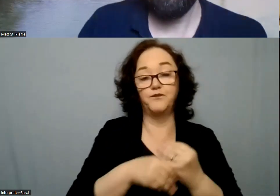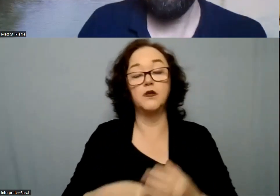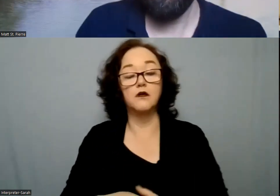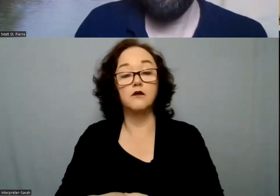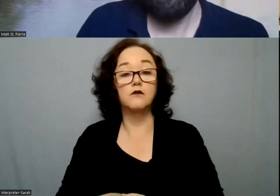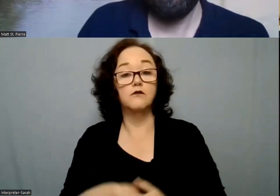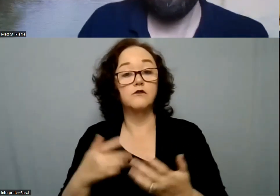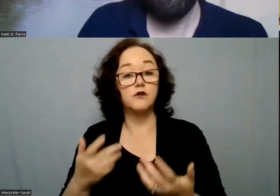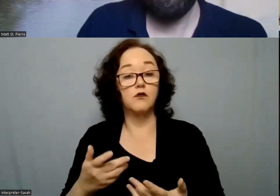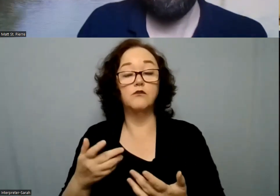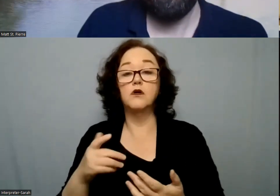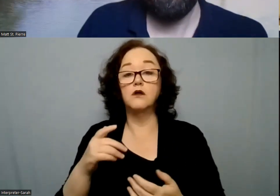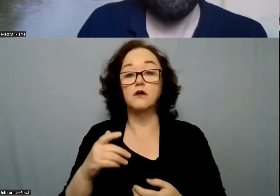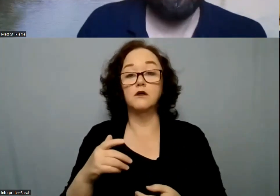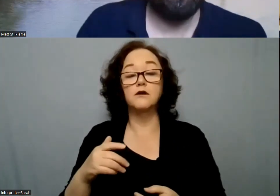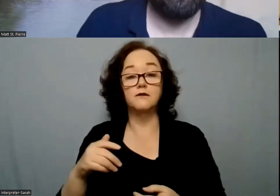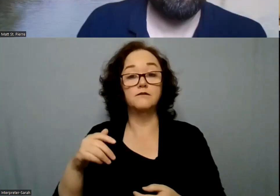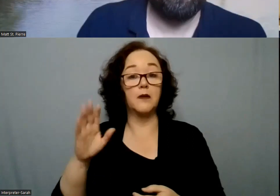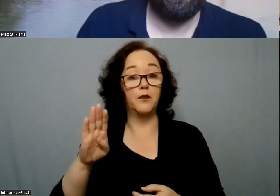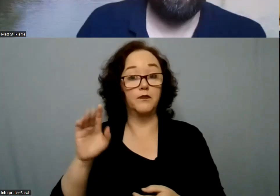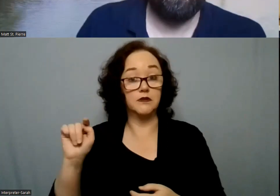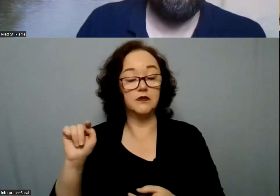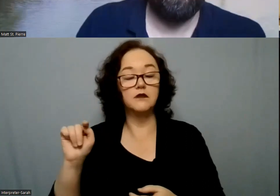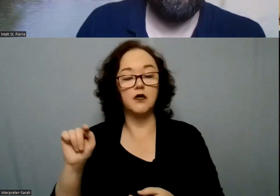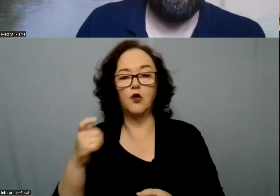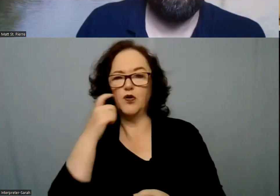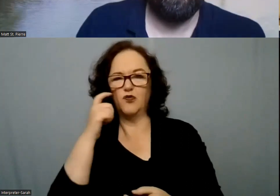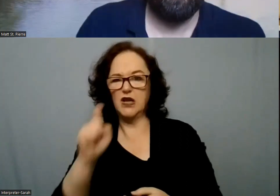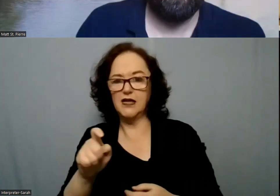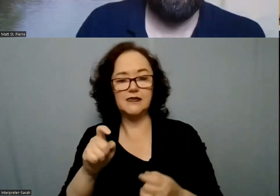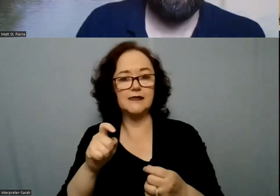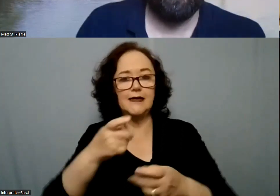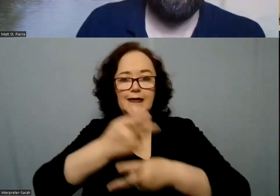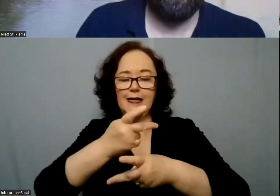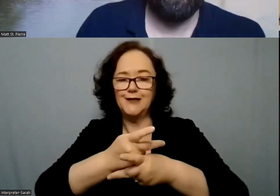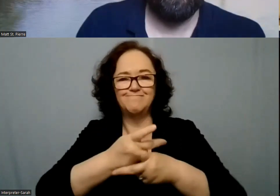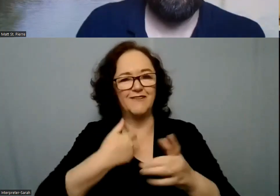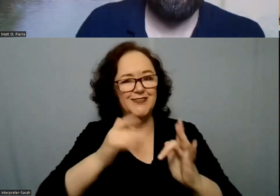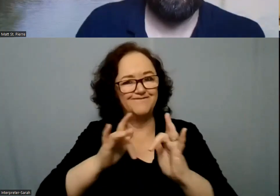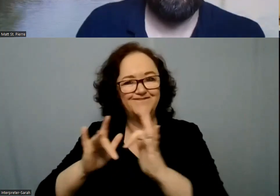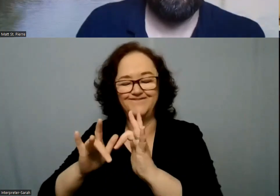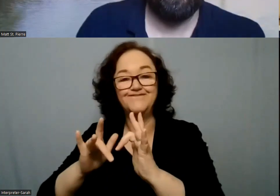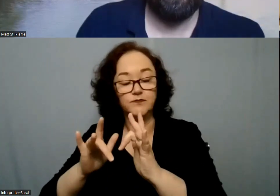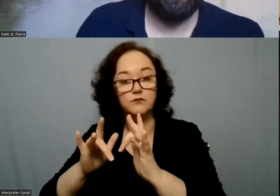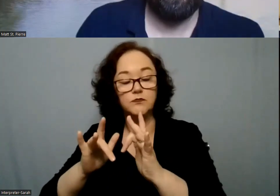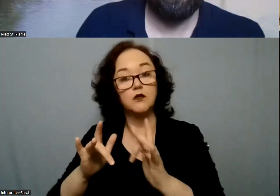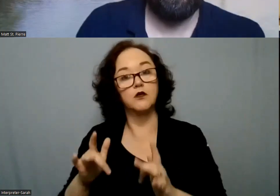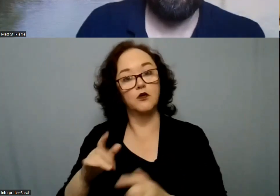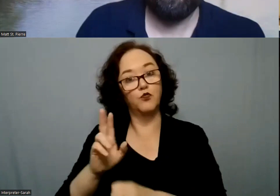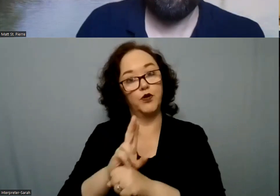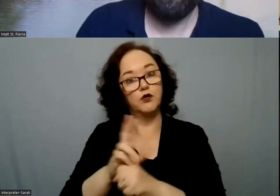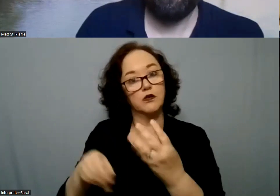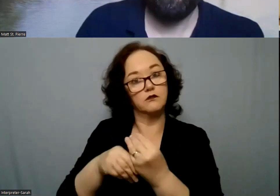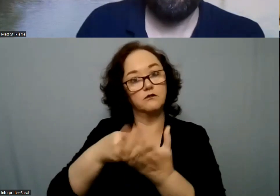through the recognition that there was a gap in care. So this is additional funding to be a